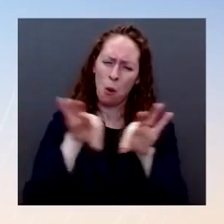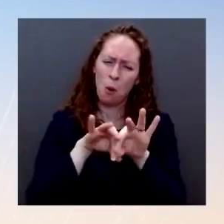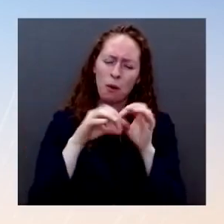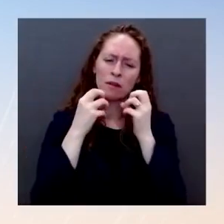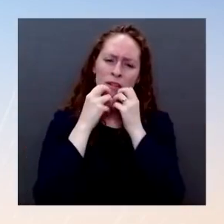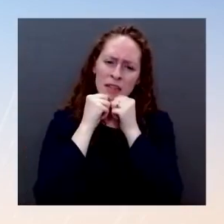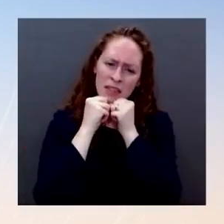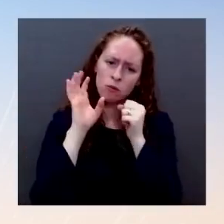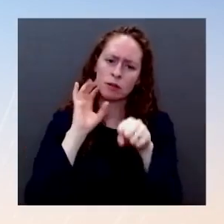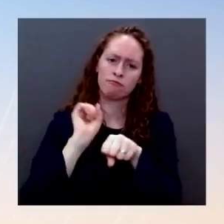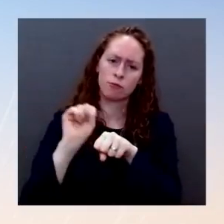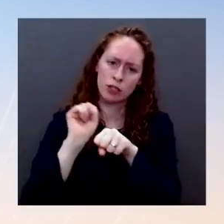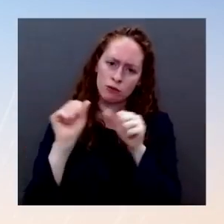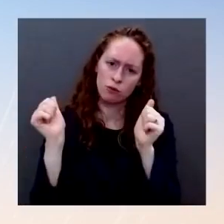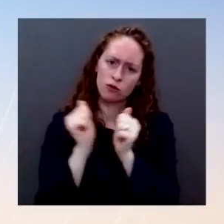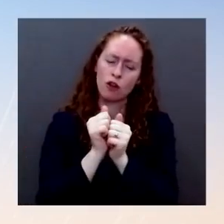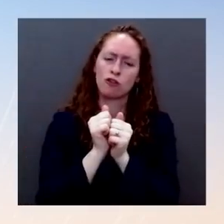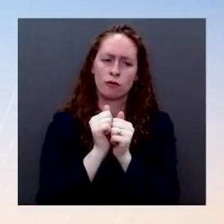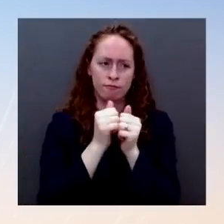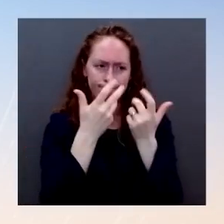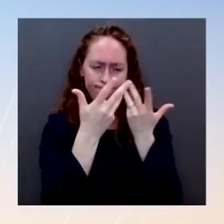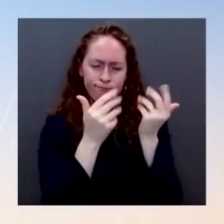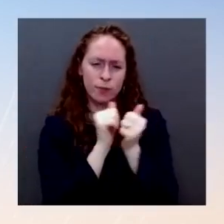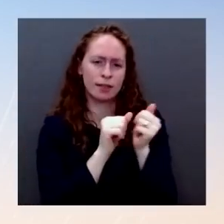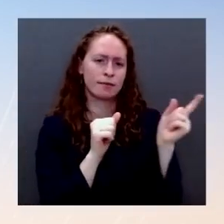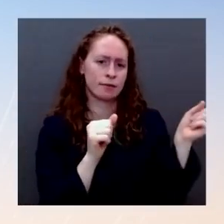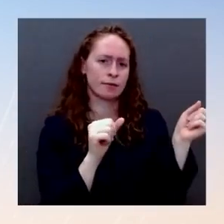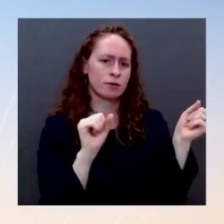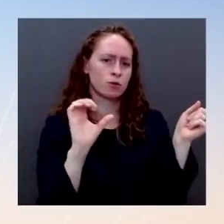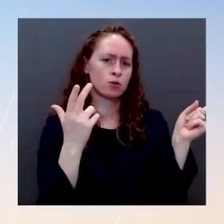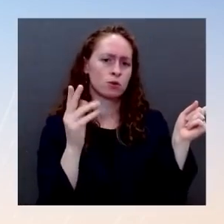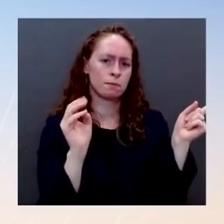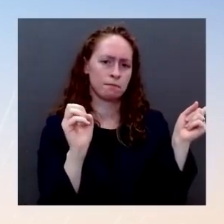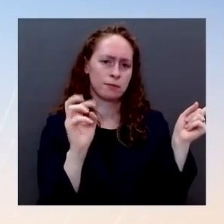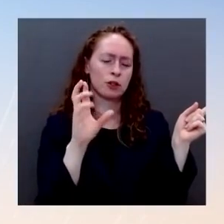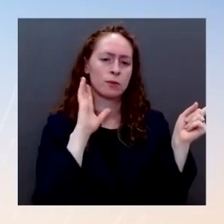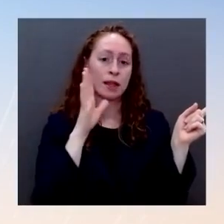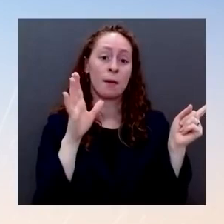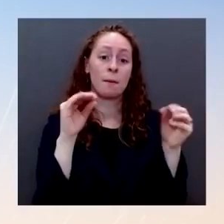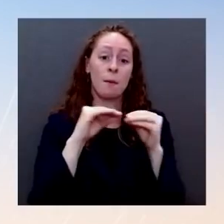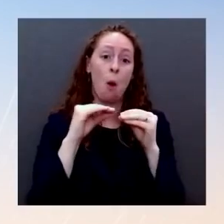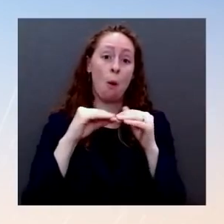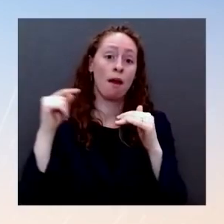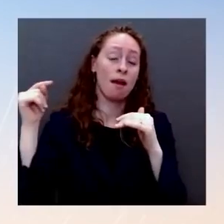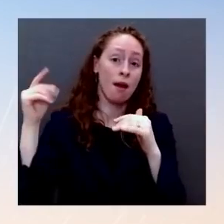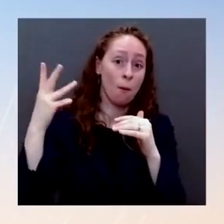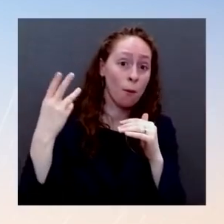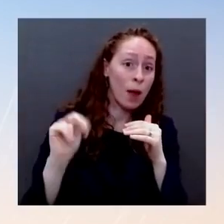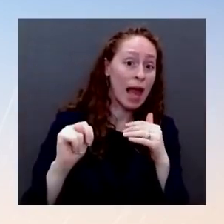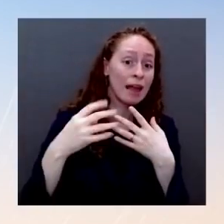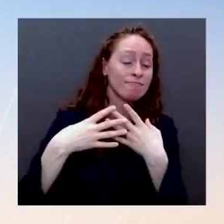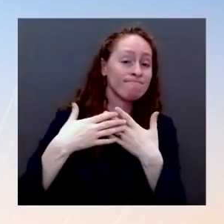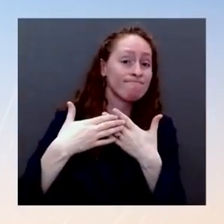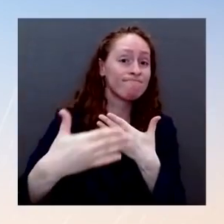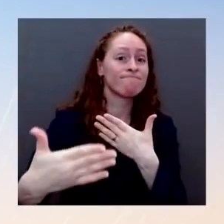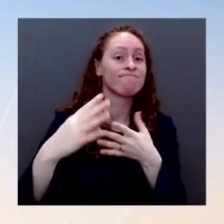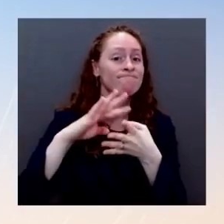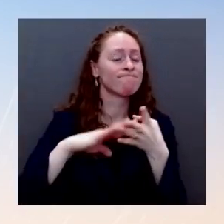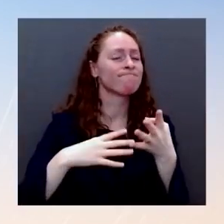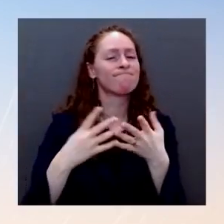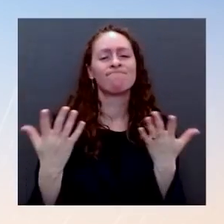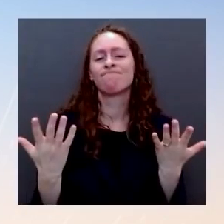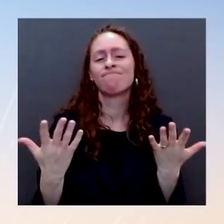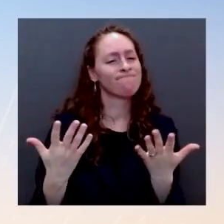at this point on the timeline. It's obviously a first priority for them in the Senate. Is it a first priority for the president? Yes, he's working with Leader Schumer on it.